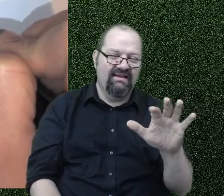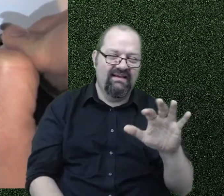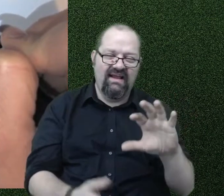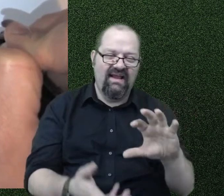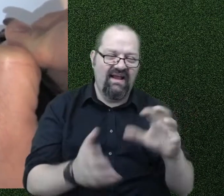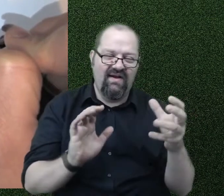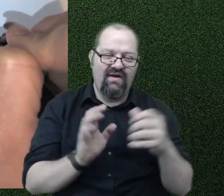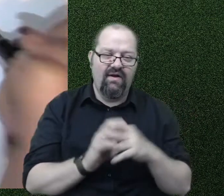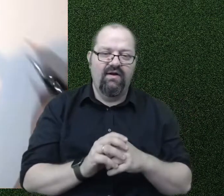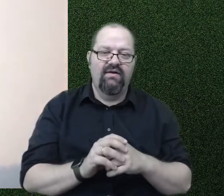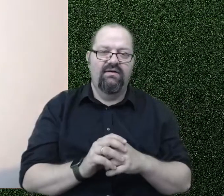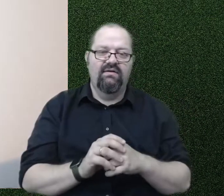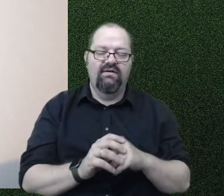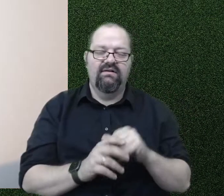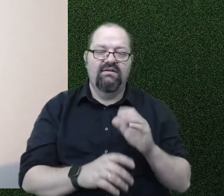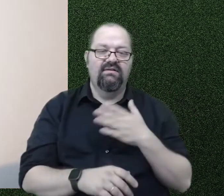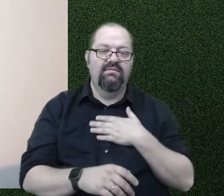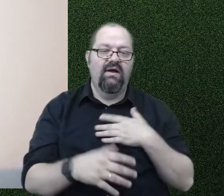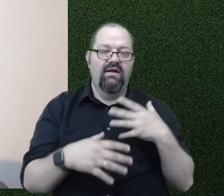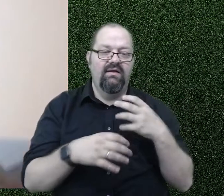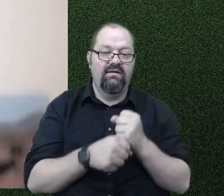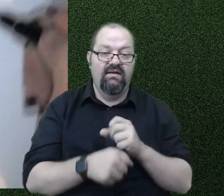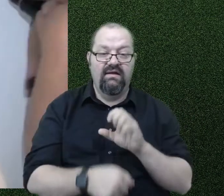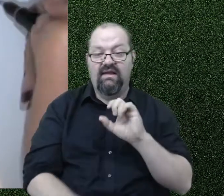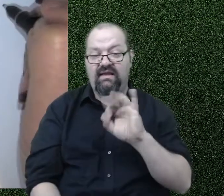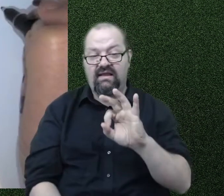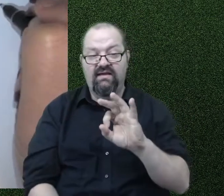it's just mathematician's abbreviation for if and only if,